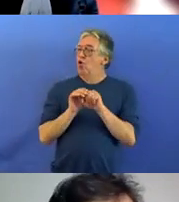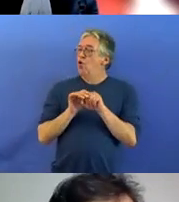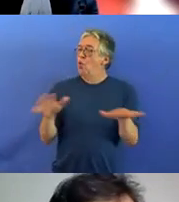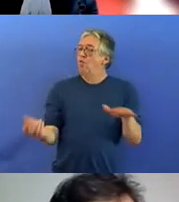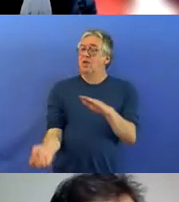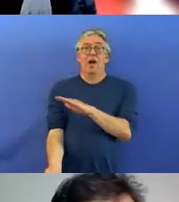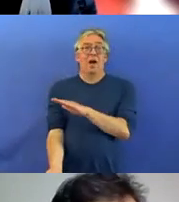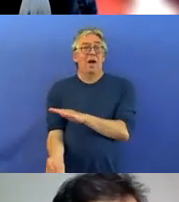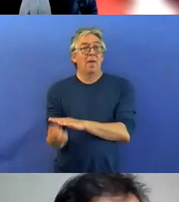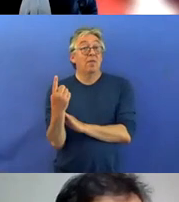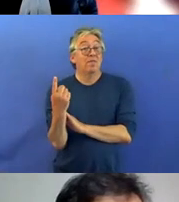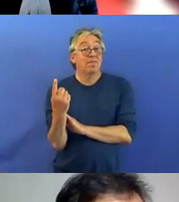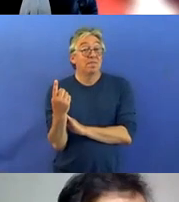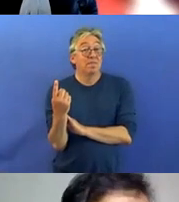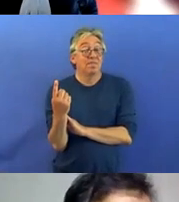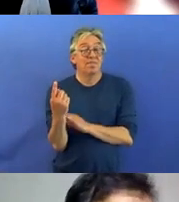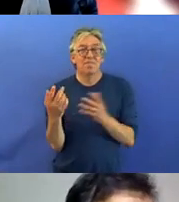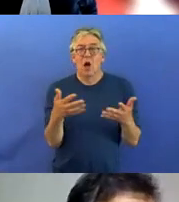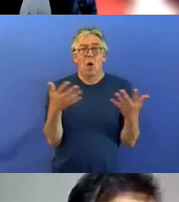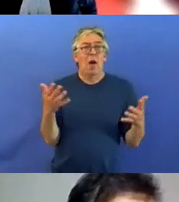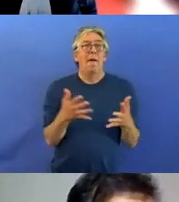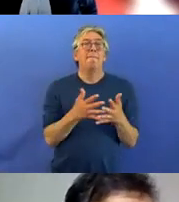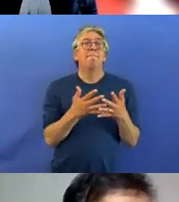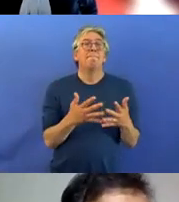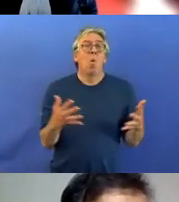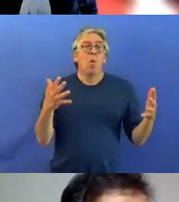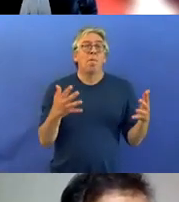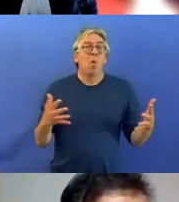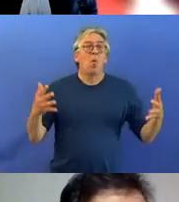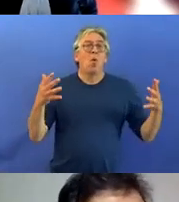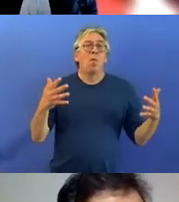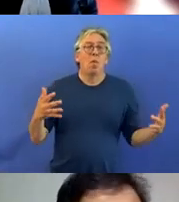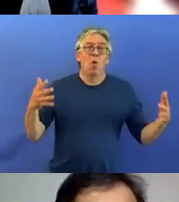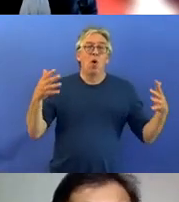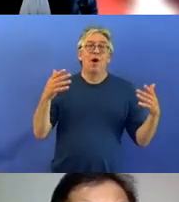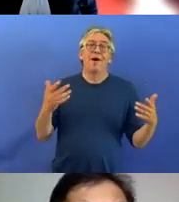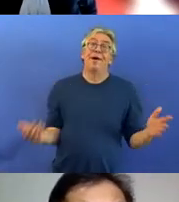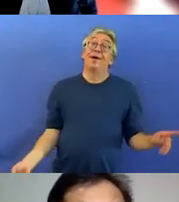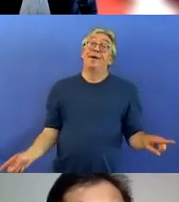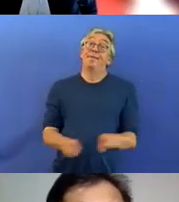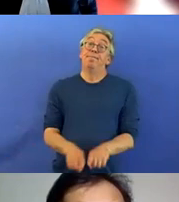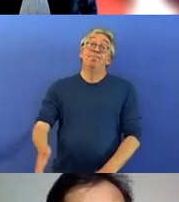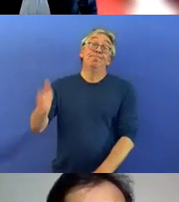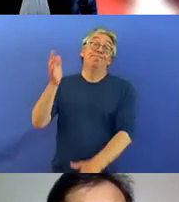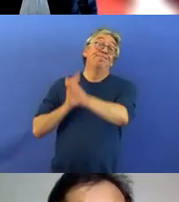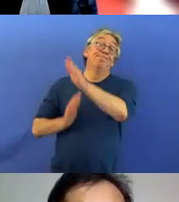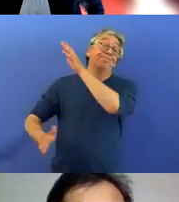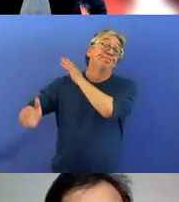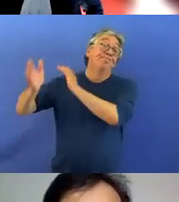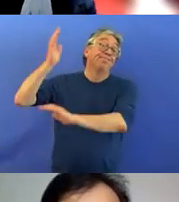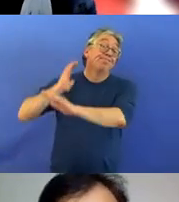increasing perception of disabled people as vulnerable, as a steady return of the medical model of